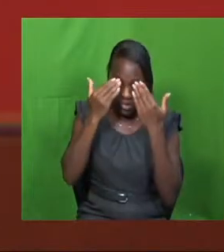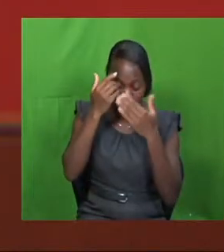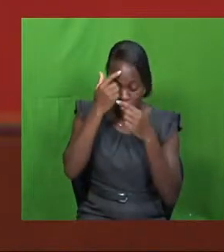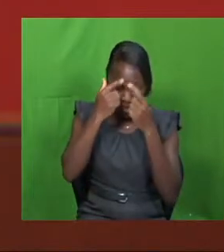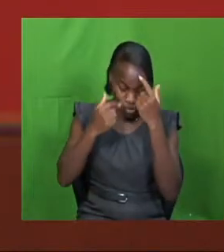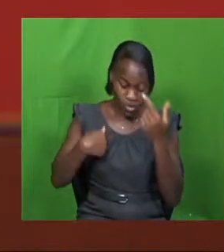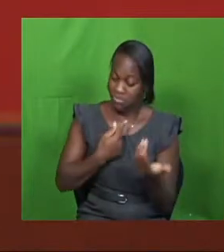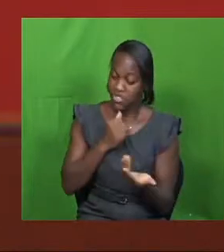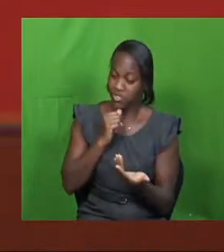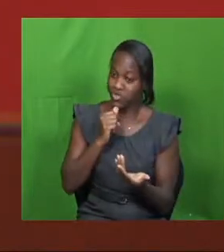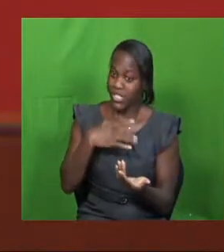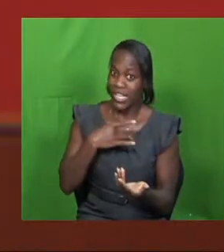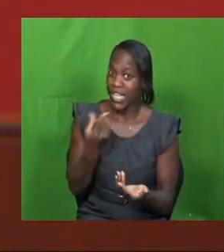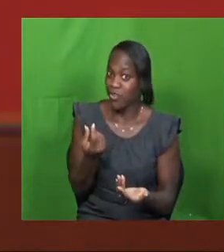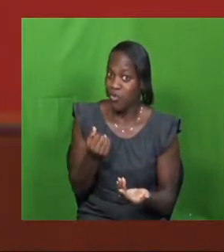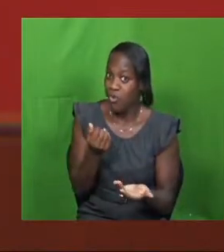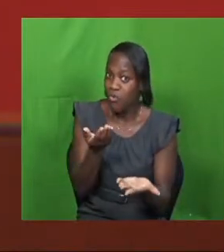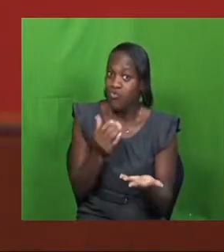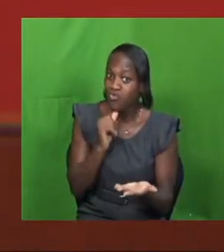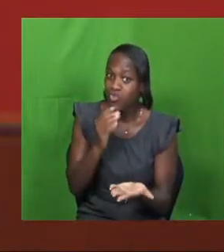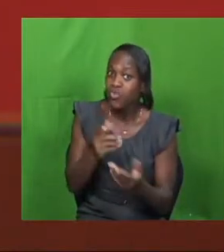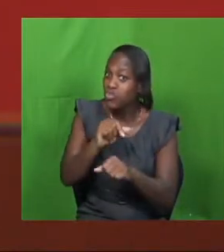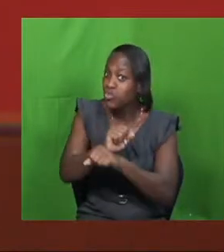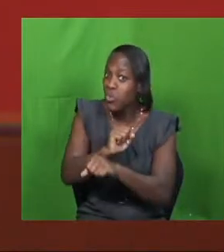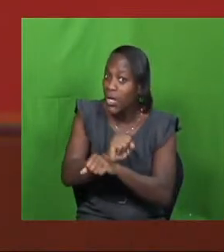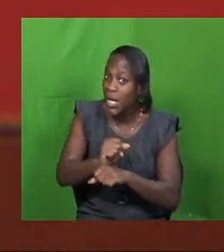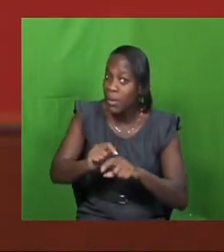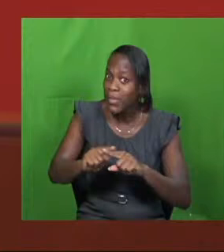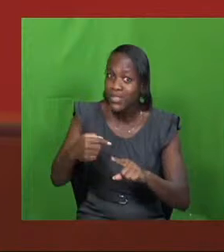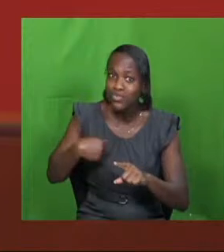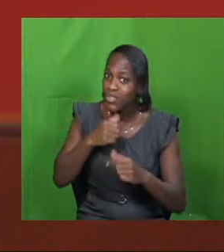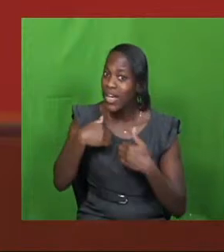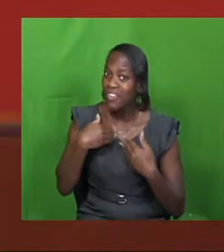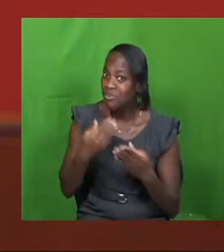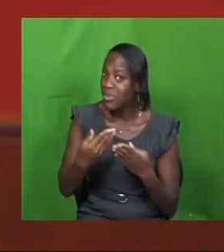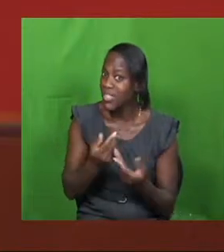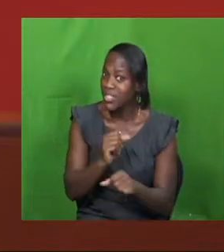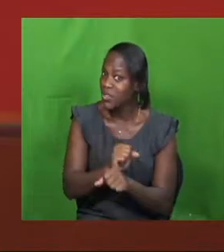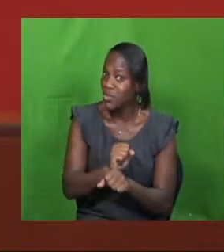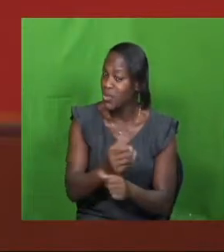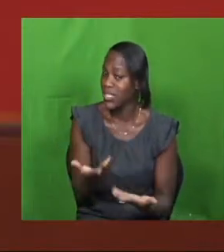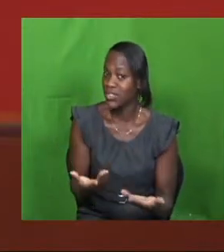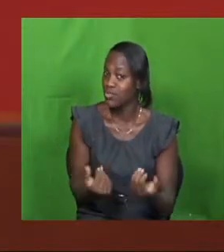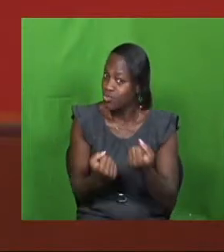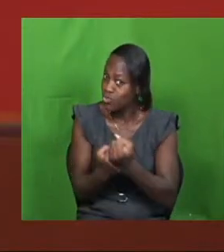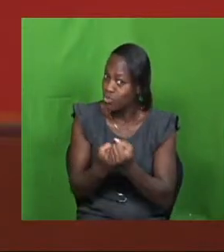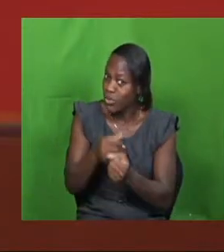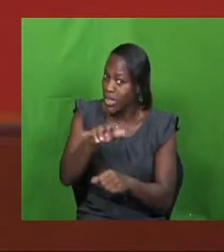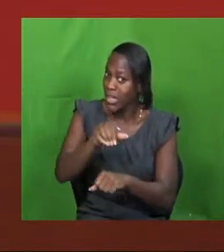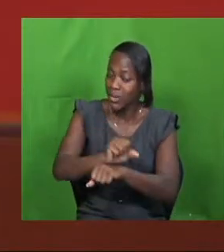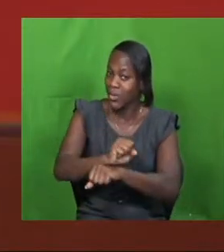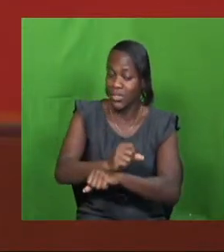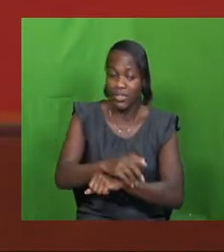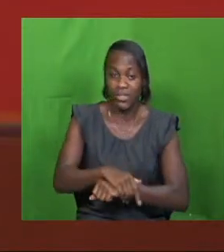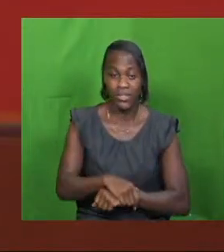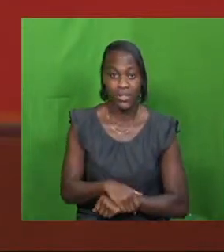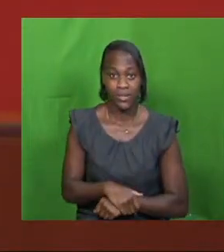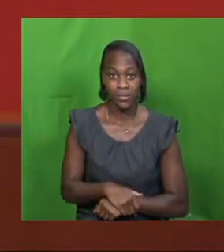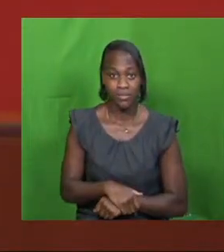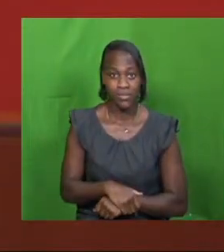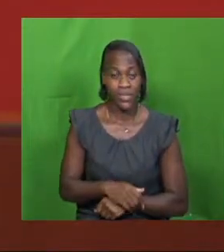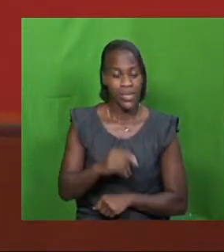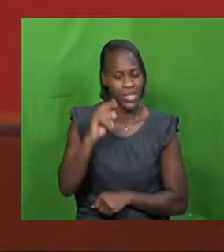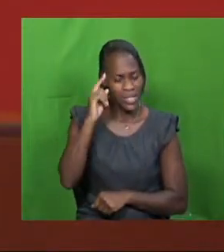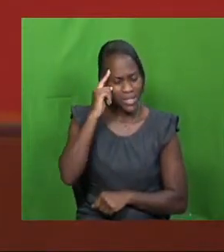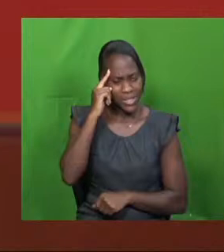request. It's because we don't have the wherewithal to fund those operations. And I think the Ministry